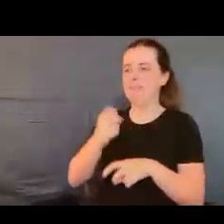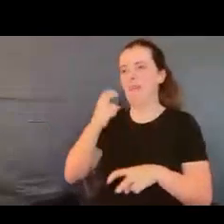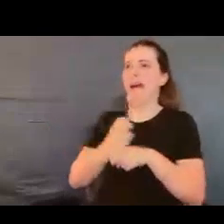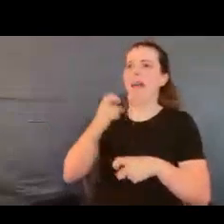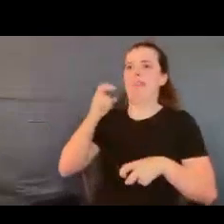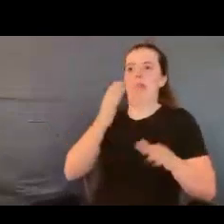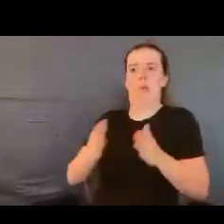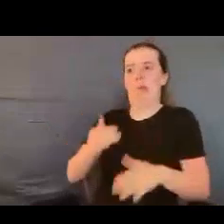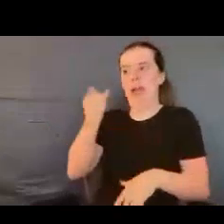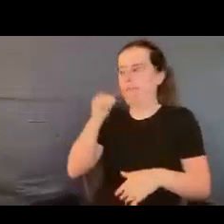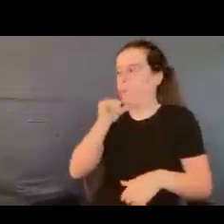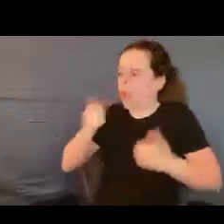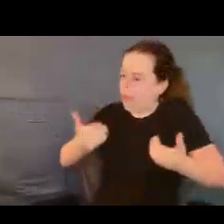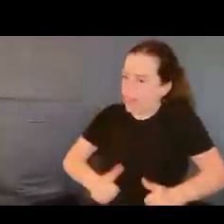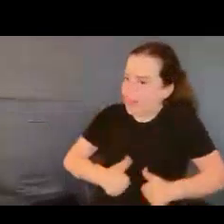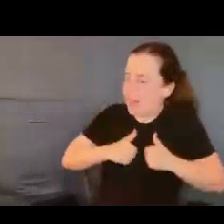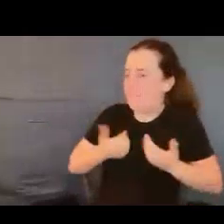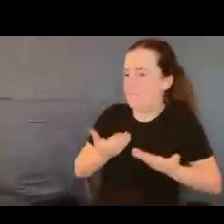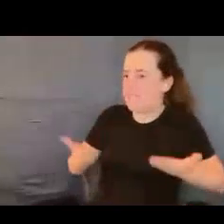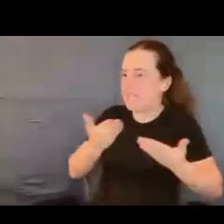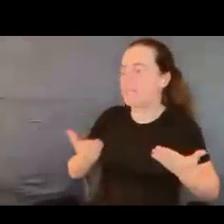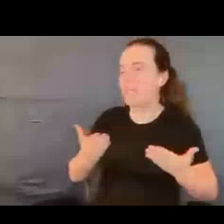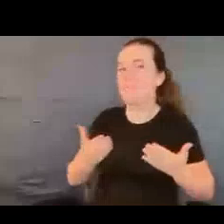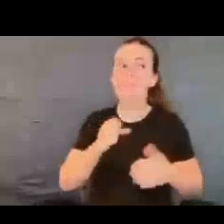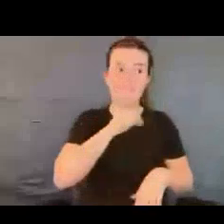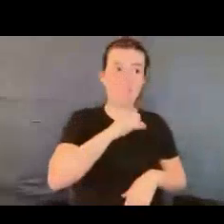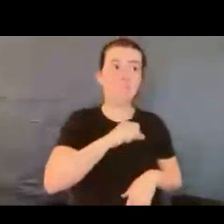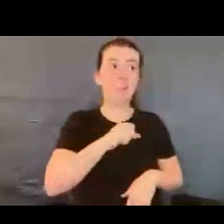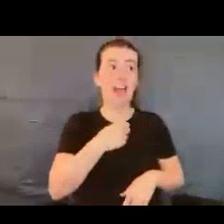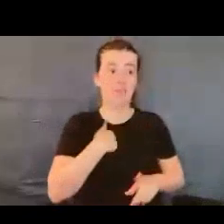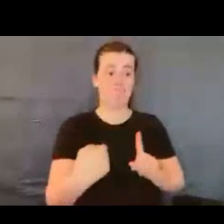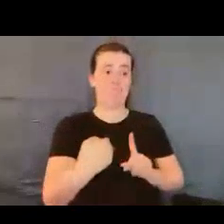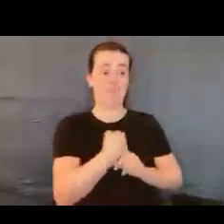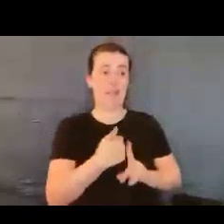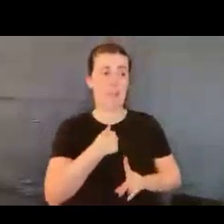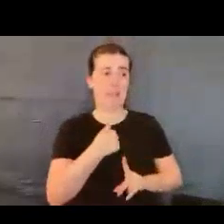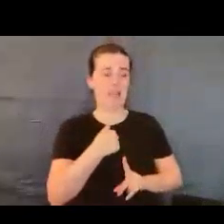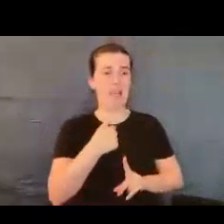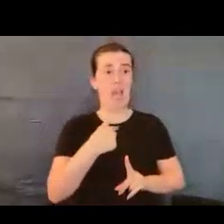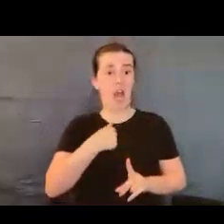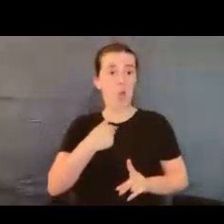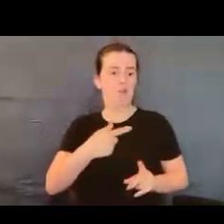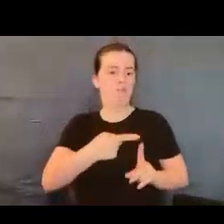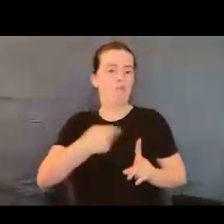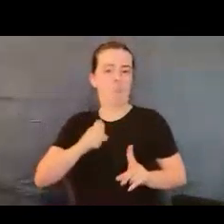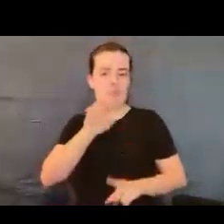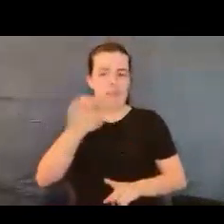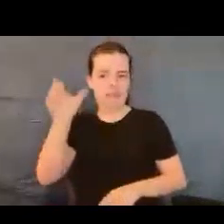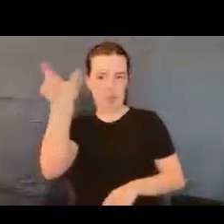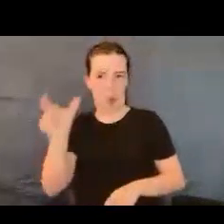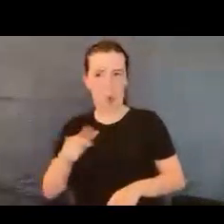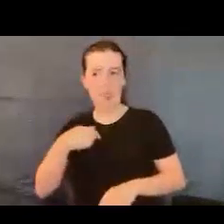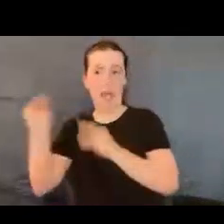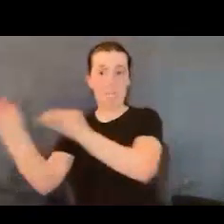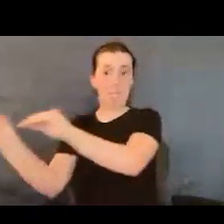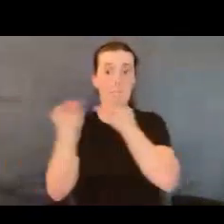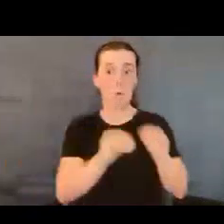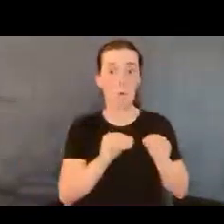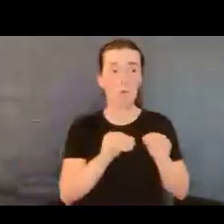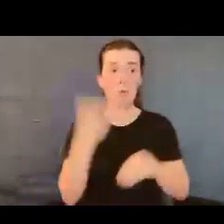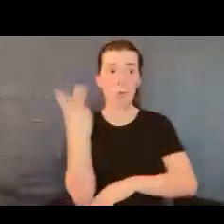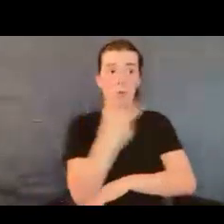8,000 feet. Yeah, that But was yeah, actually what just really got me, because I yeah. had just moved here from the East Coast, like that 2 days beforehand. So